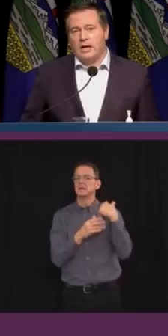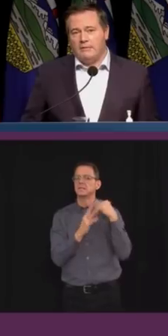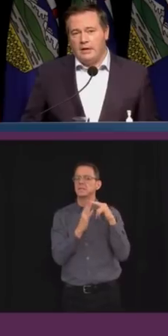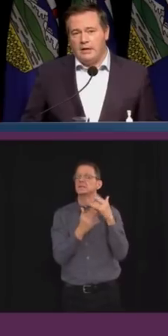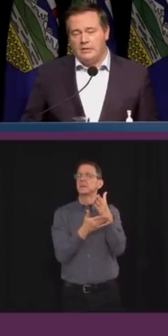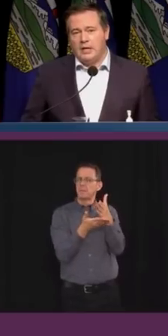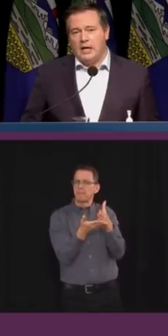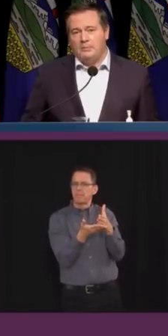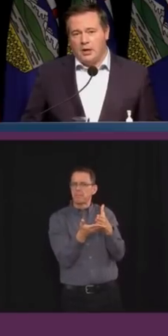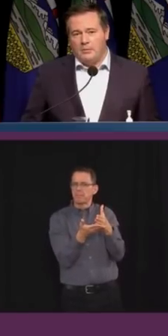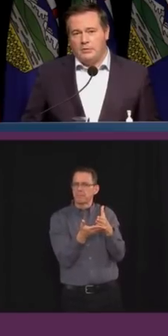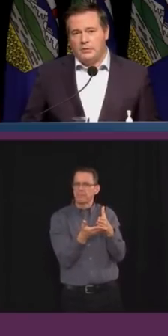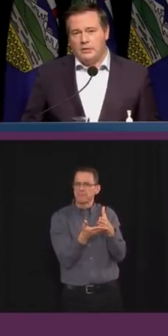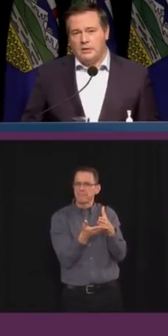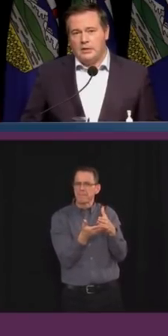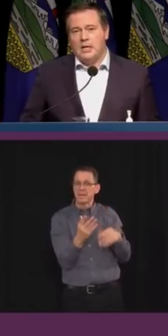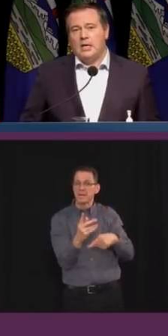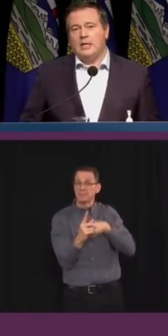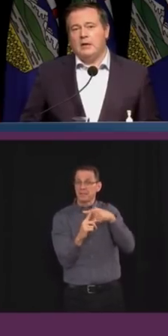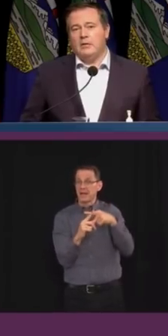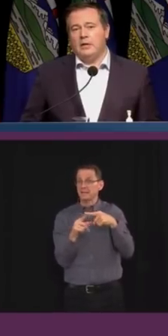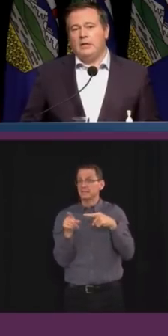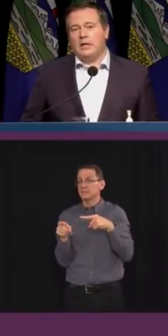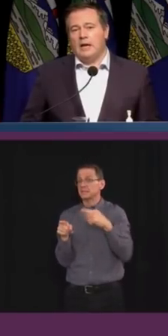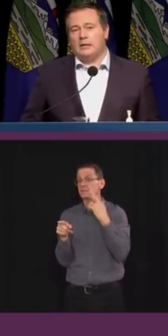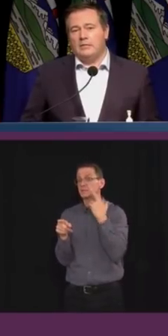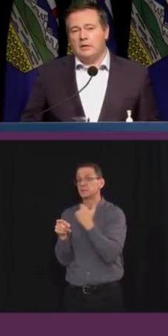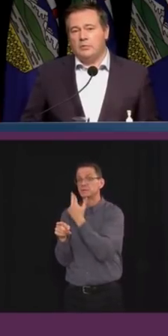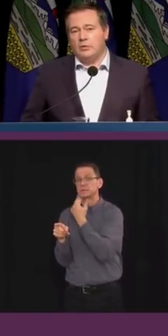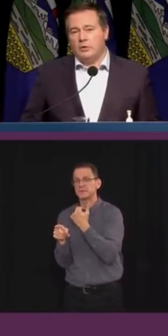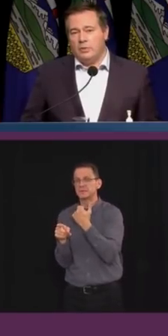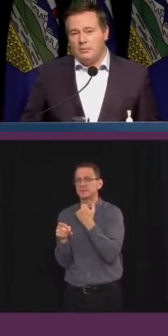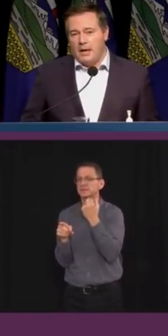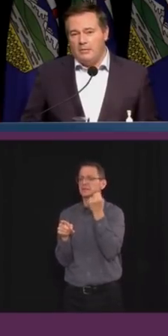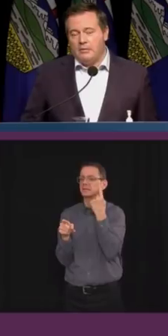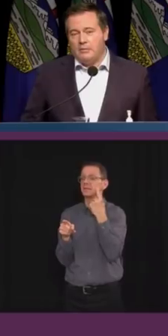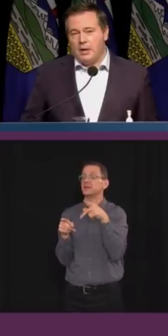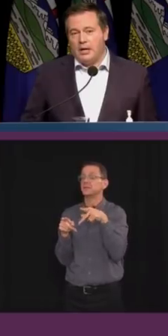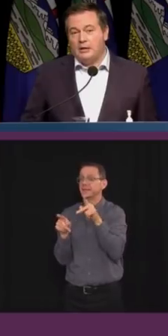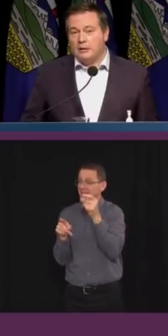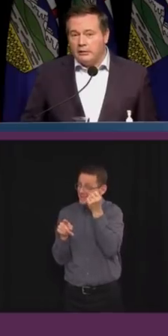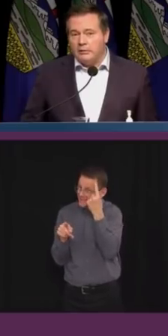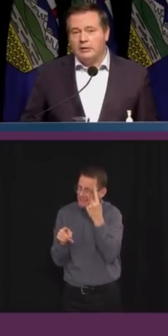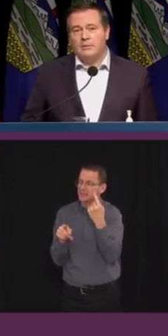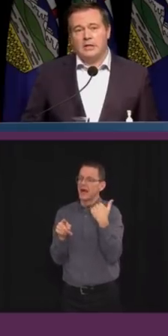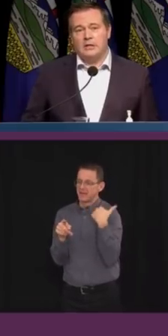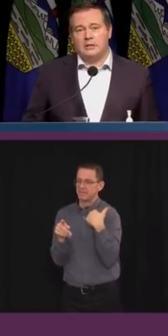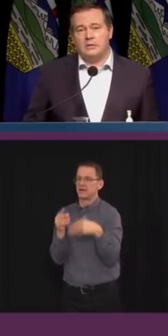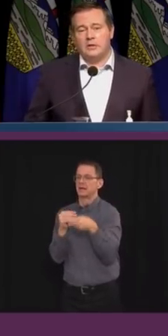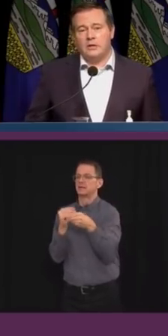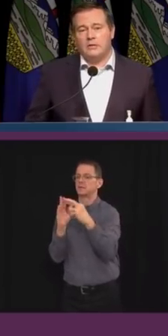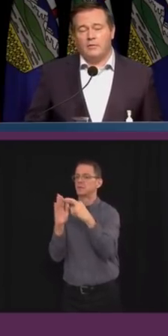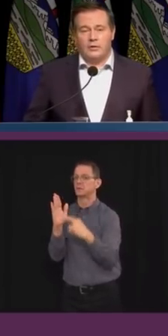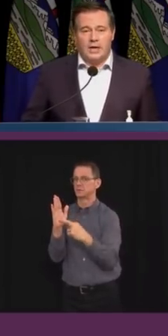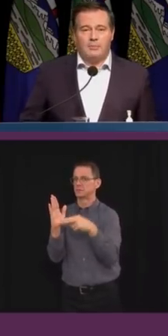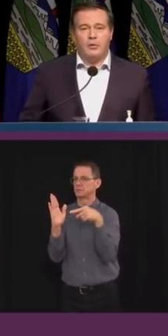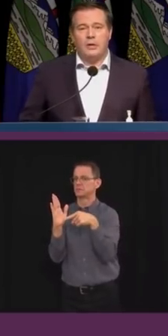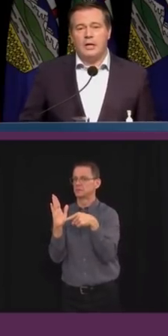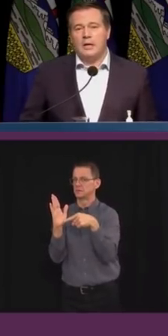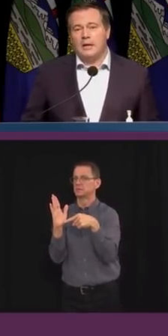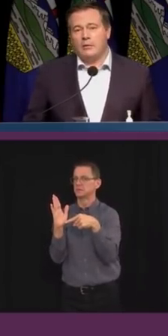restaurants, cafes, and pubs. Now, these activities will still be bound by clear limitations.